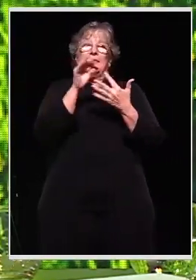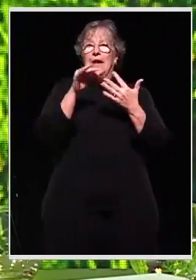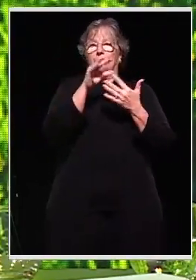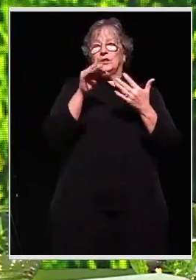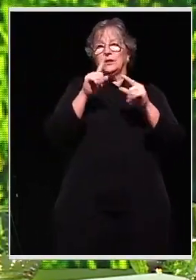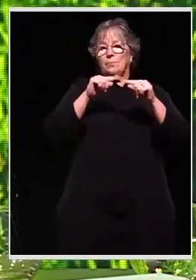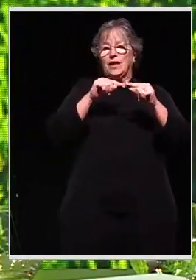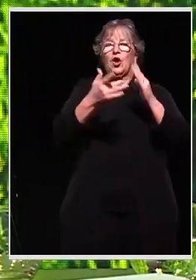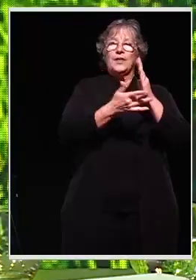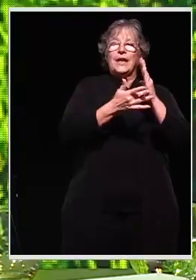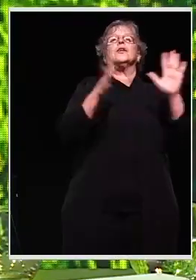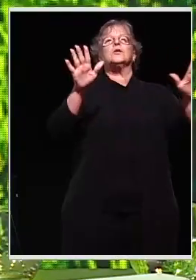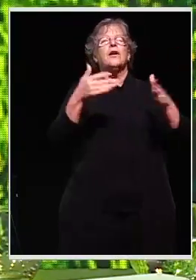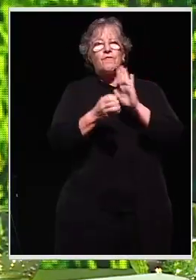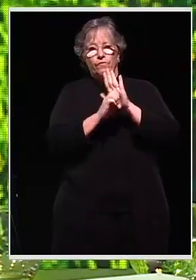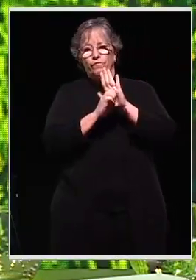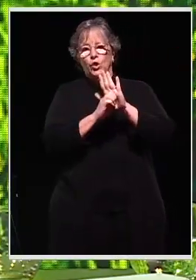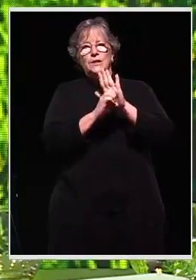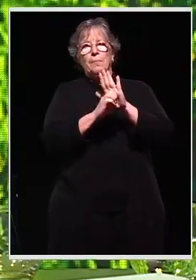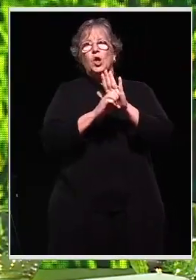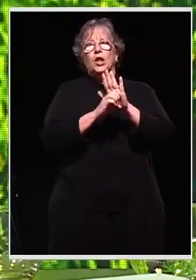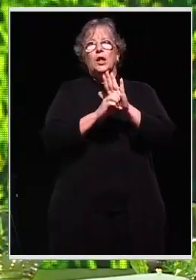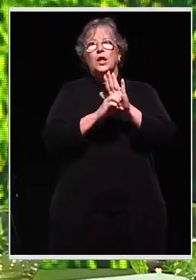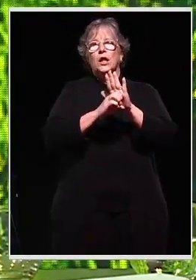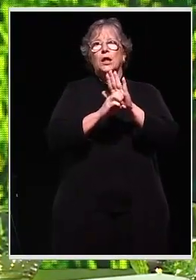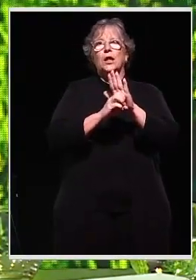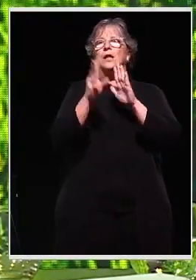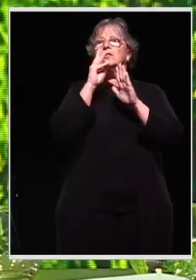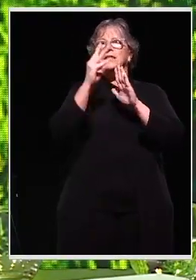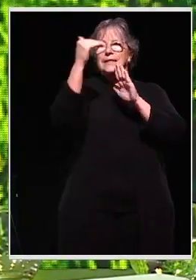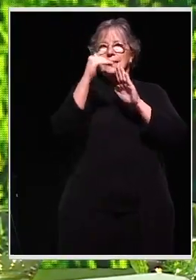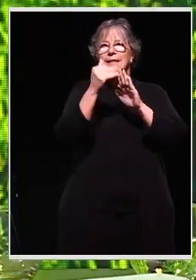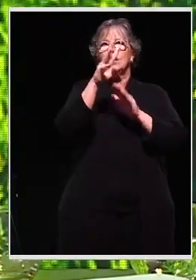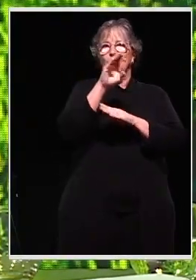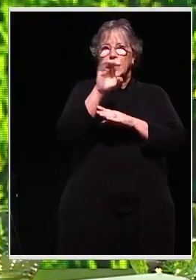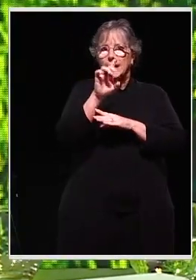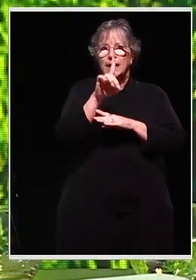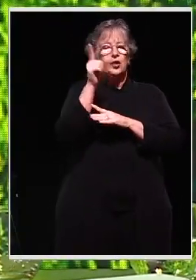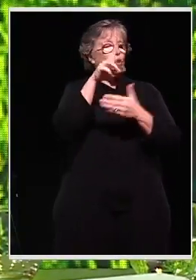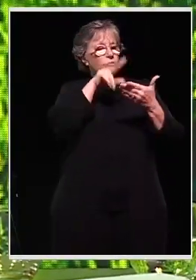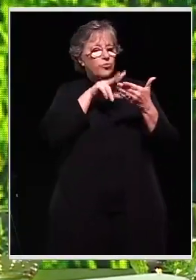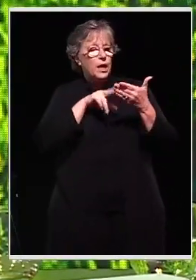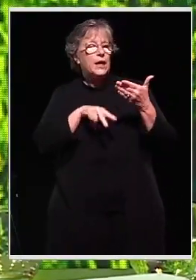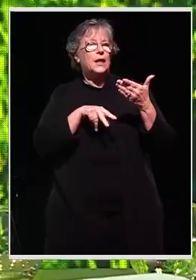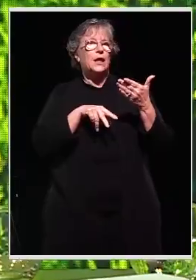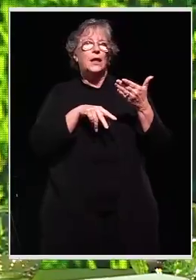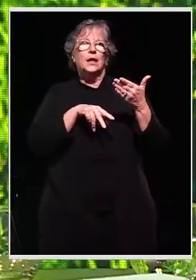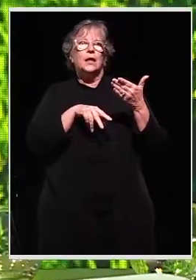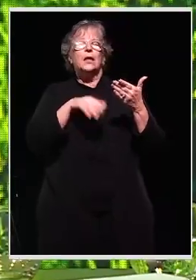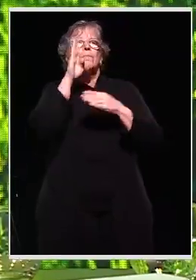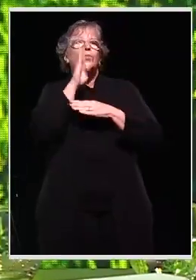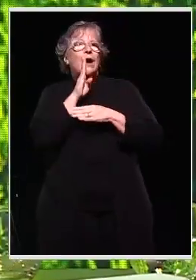technology. But one example that we have to, so seaweed, and we've probably read about it, you can go online, read about, okay, seaweed, brown algae,